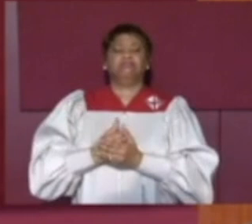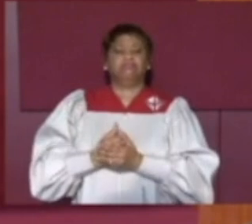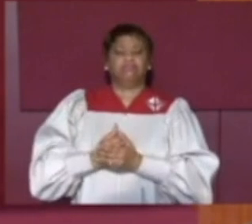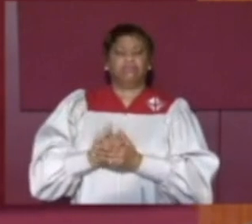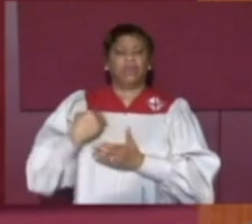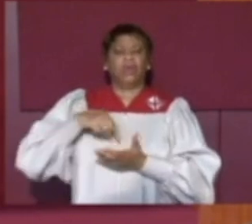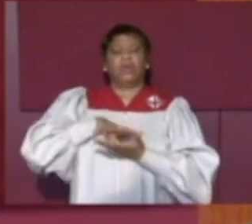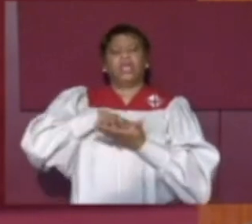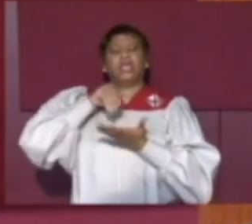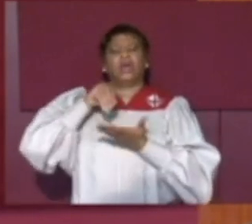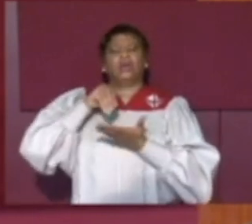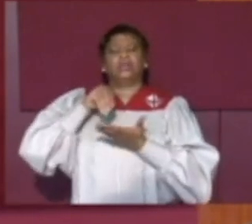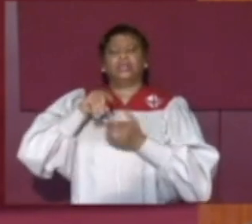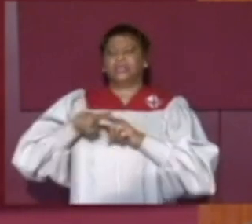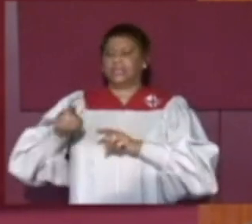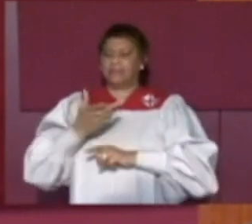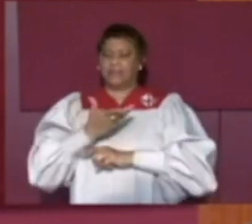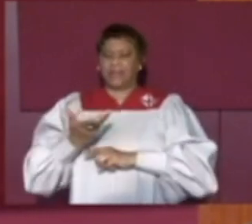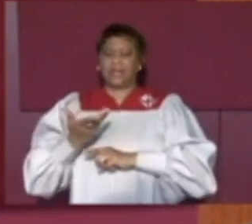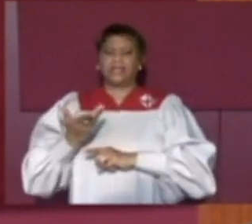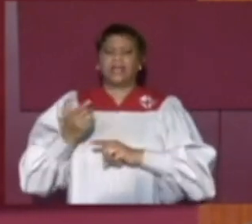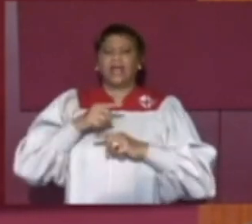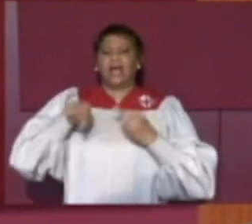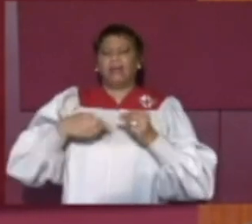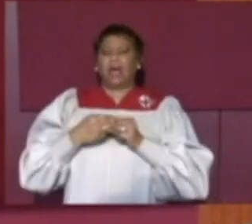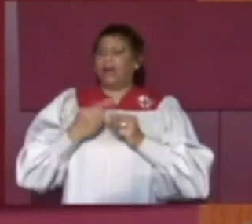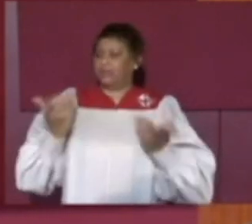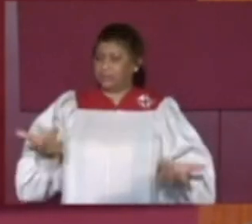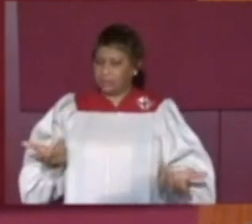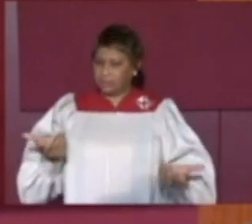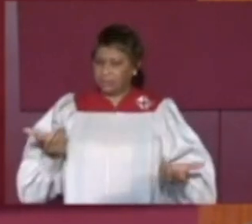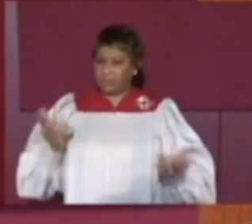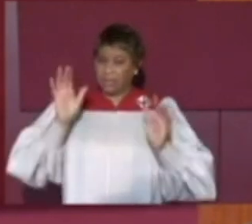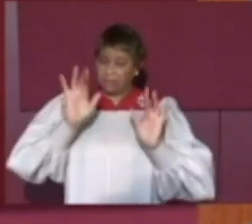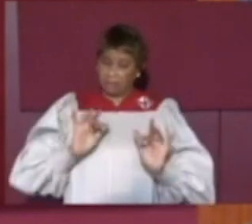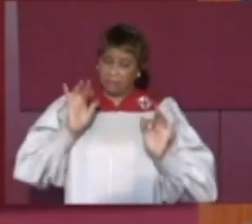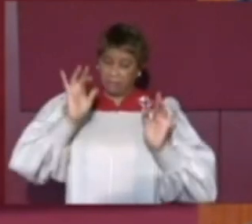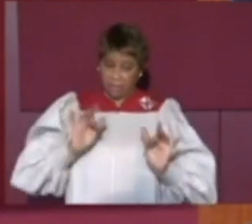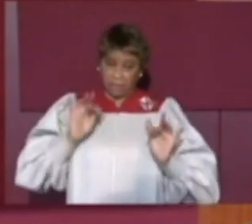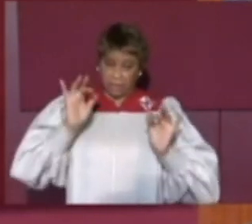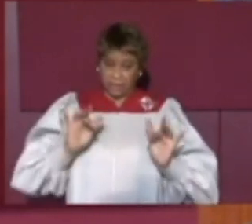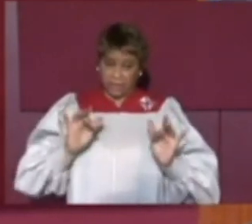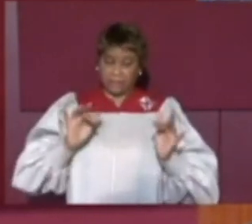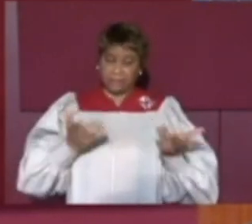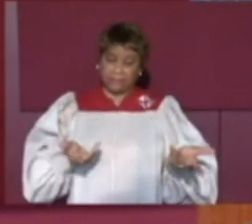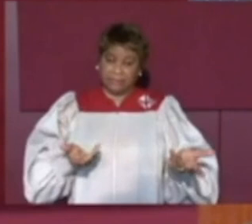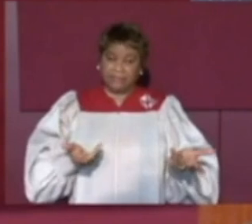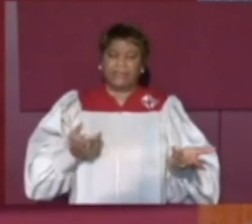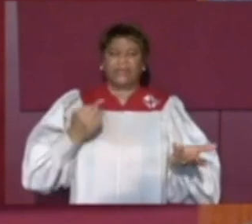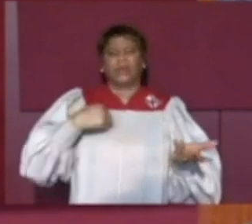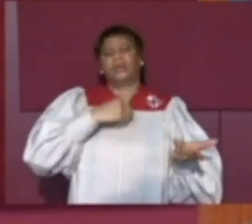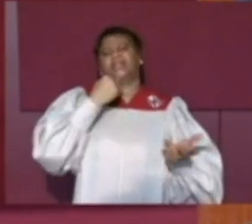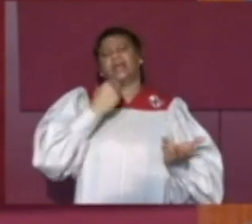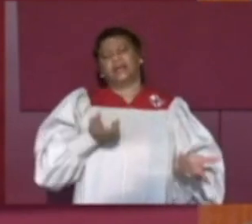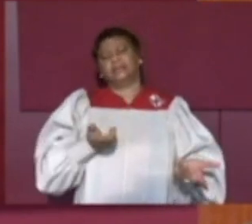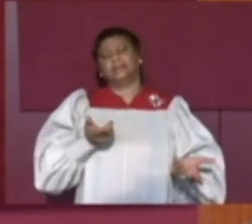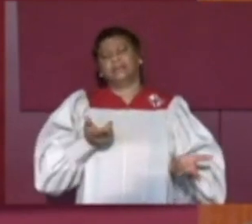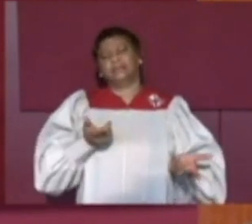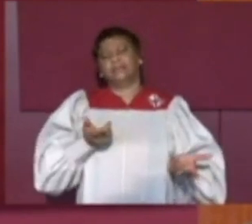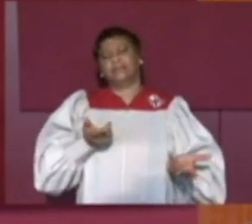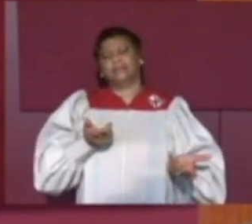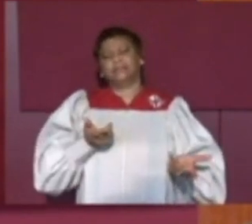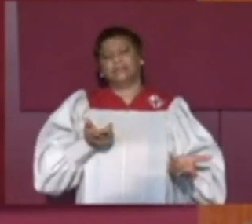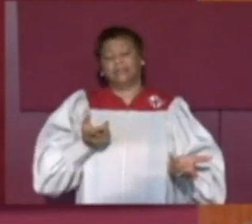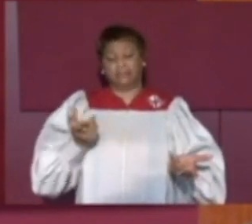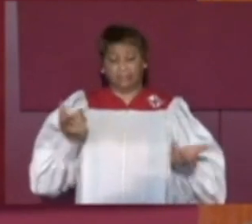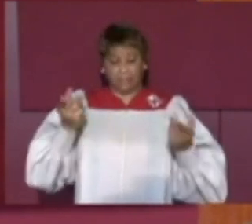we learned some things about compassion, or we learned some things about mercy, because they're interchangeable. We said that